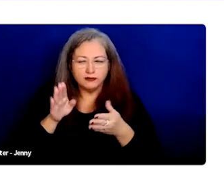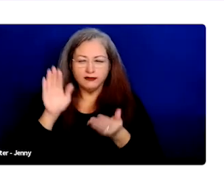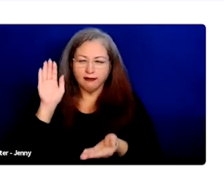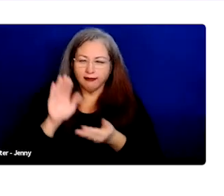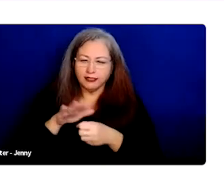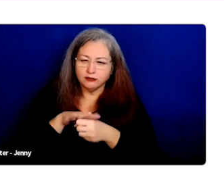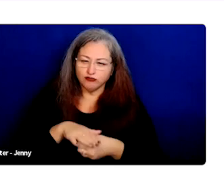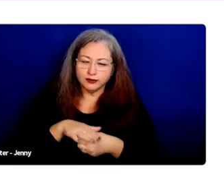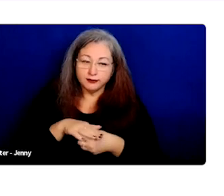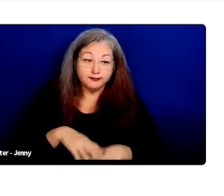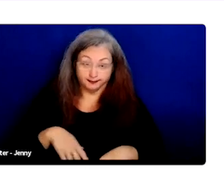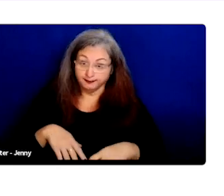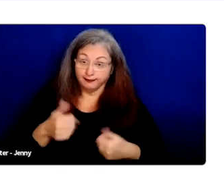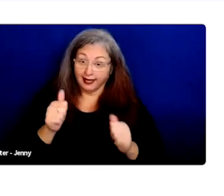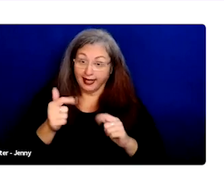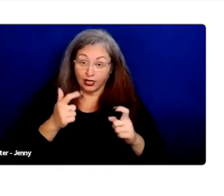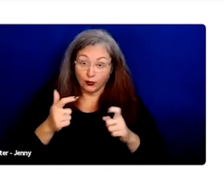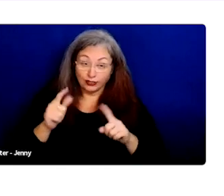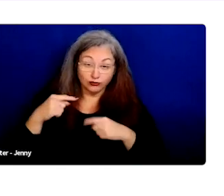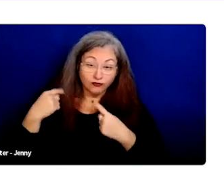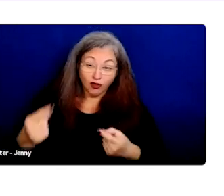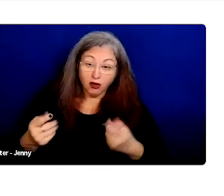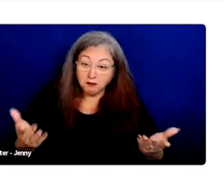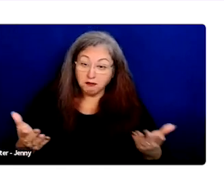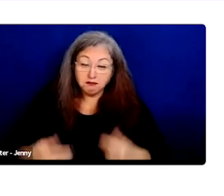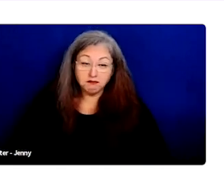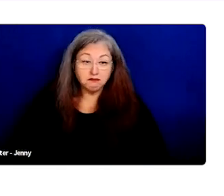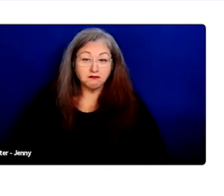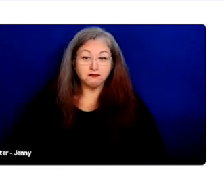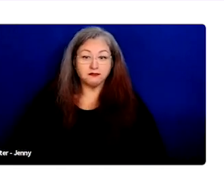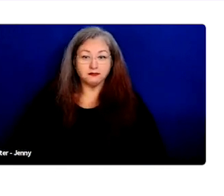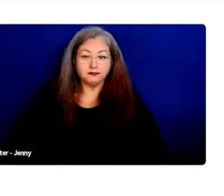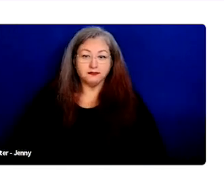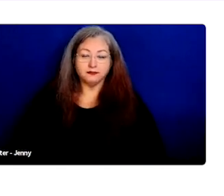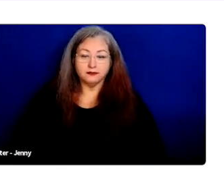Okay, any questions up until this point?